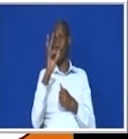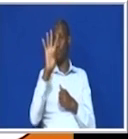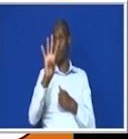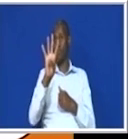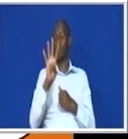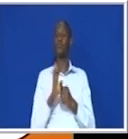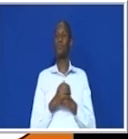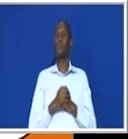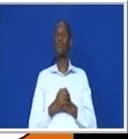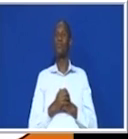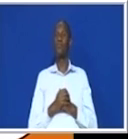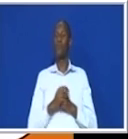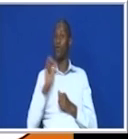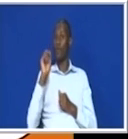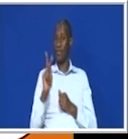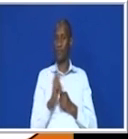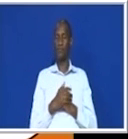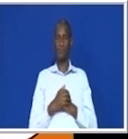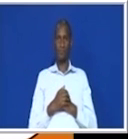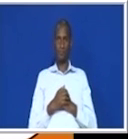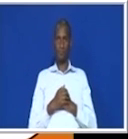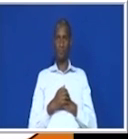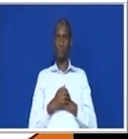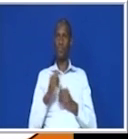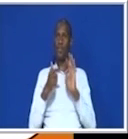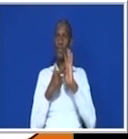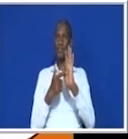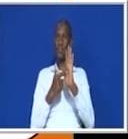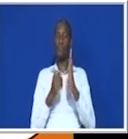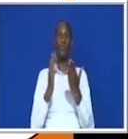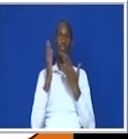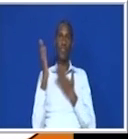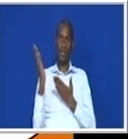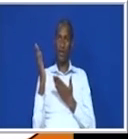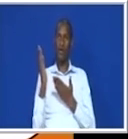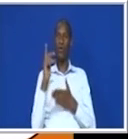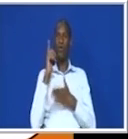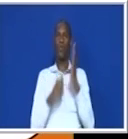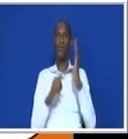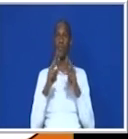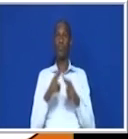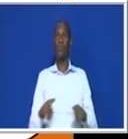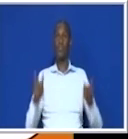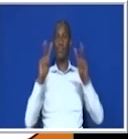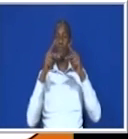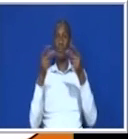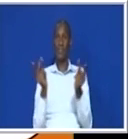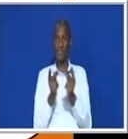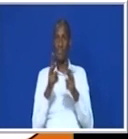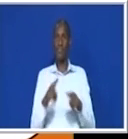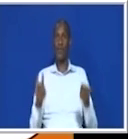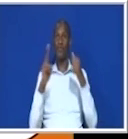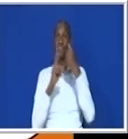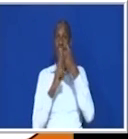90.1234. Okay, there's an example there. What is the place value of 7